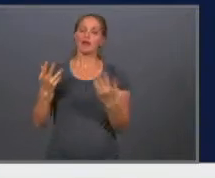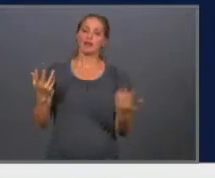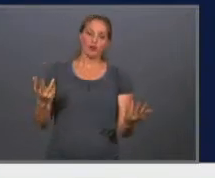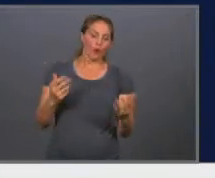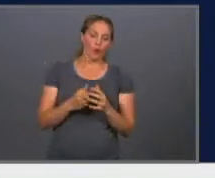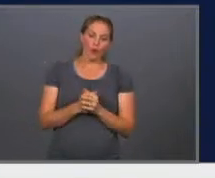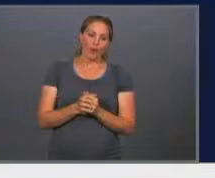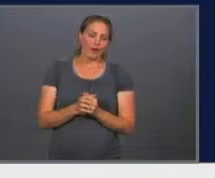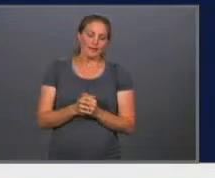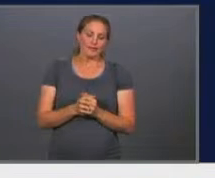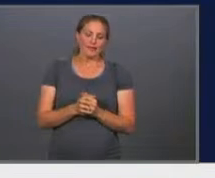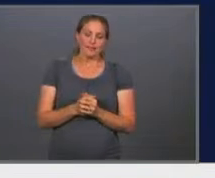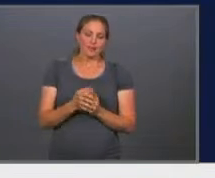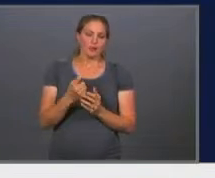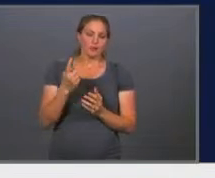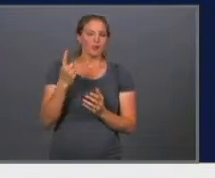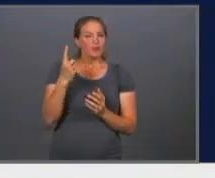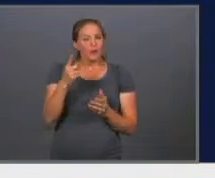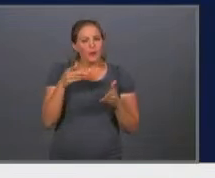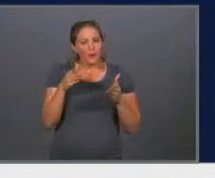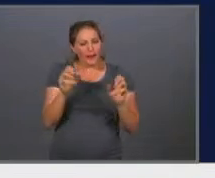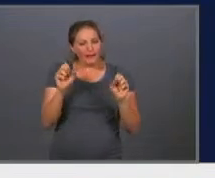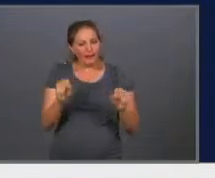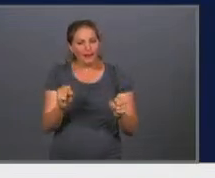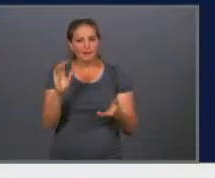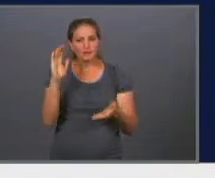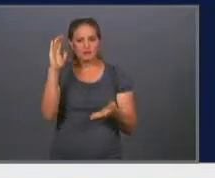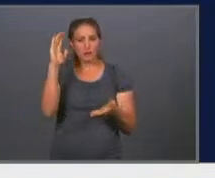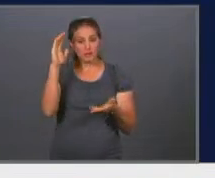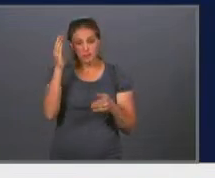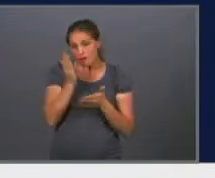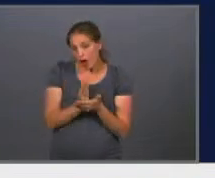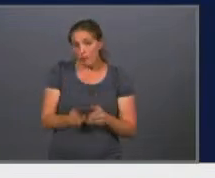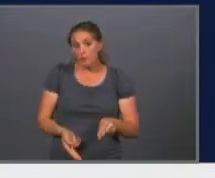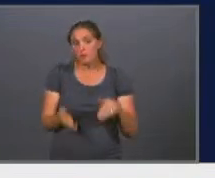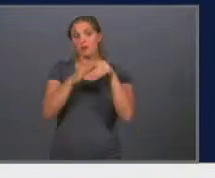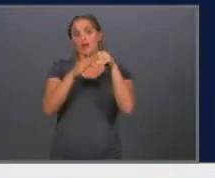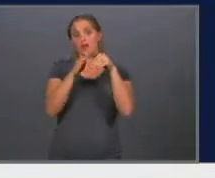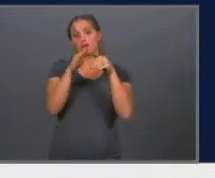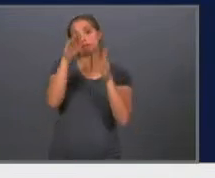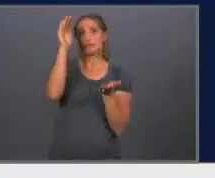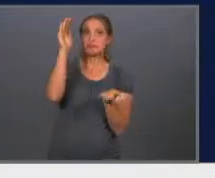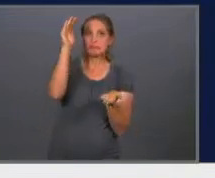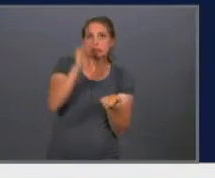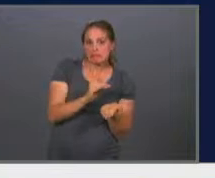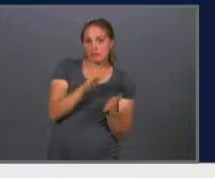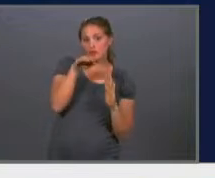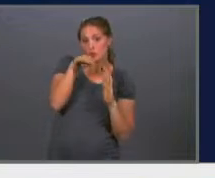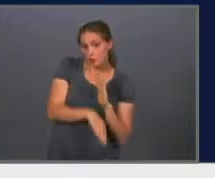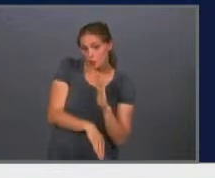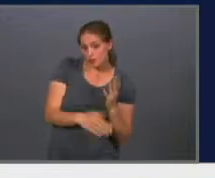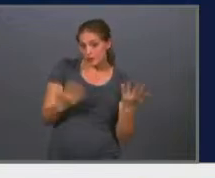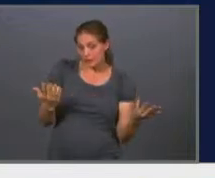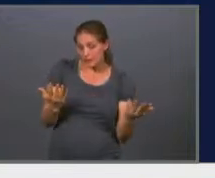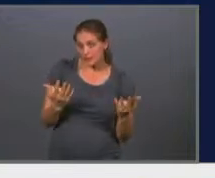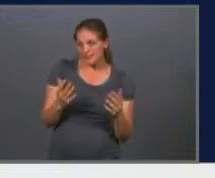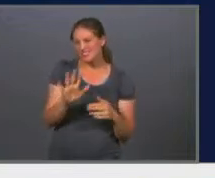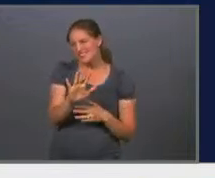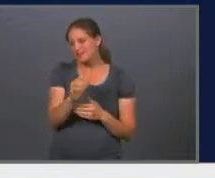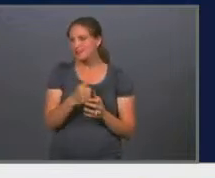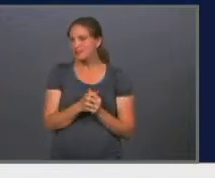One way to reduce inflation, however, though, is with